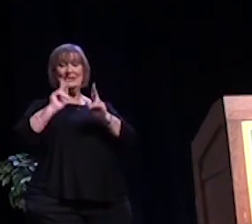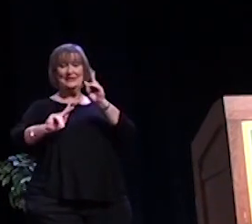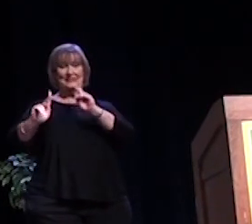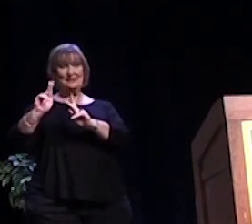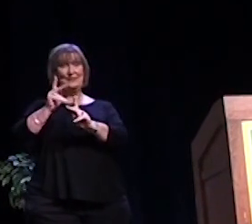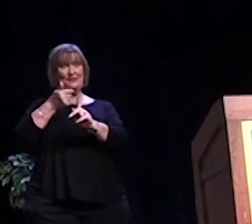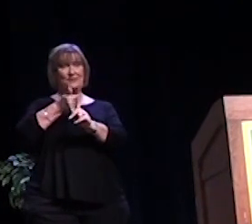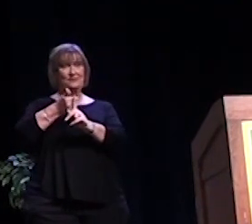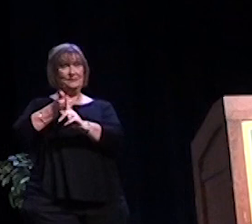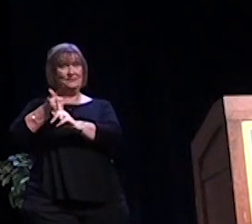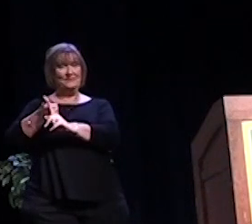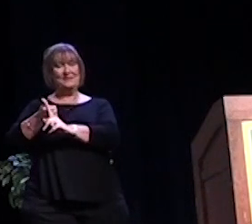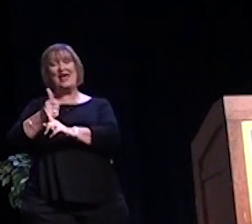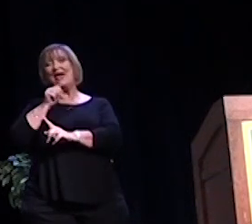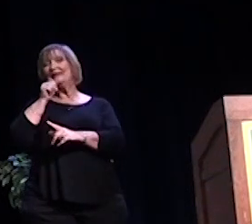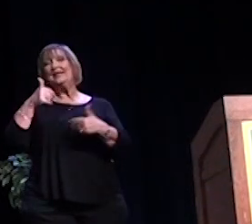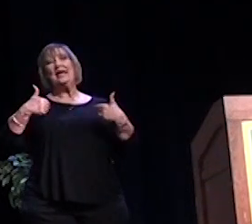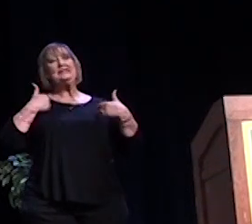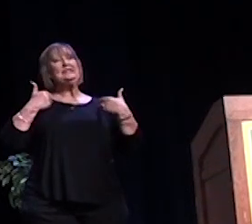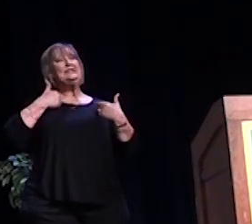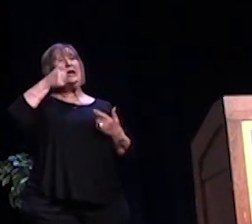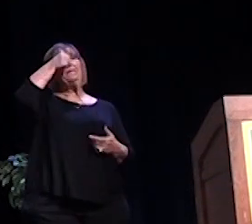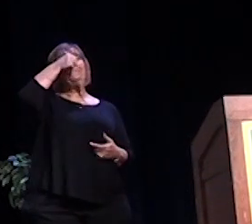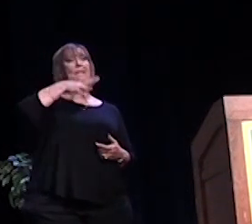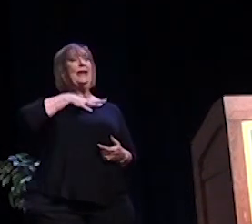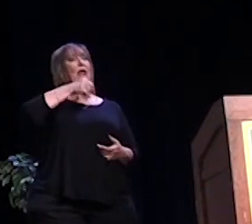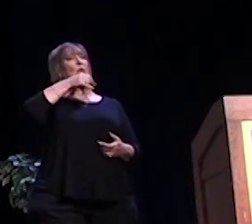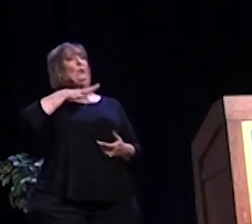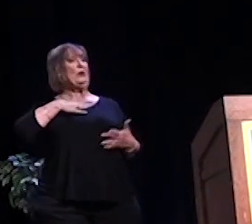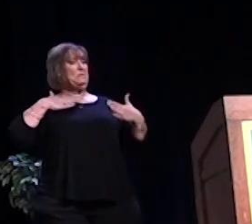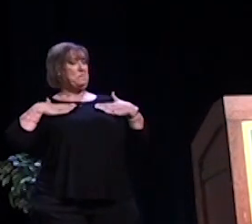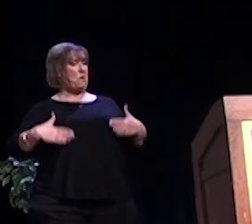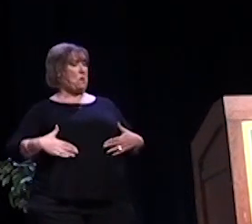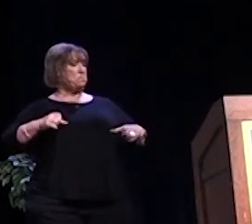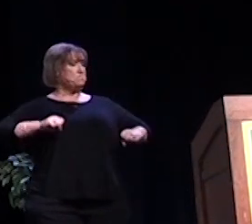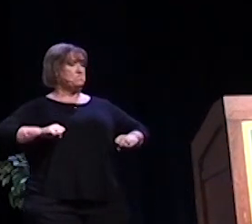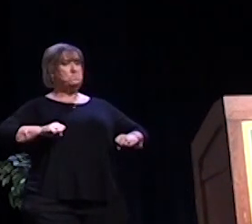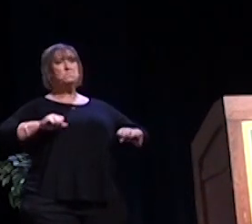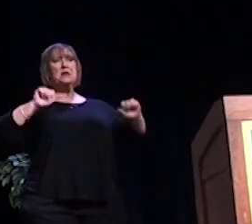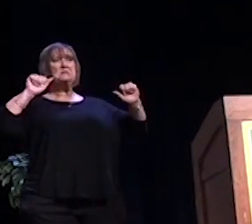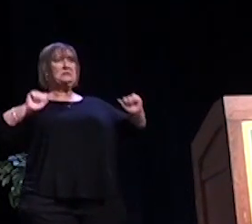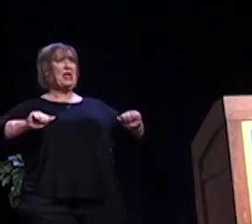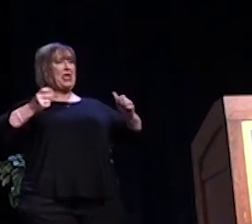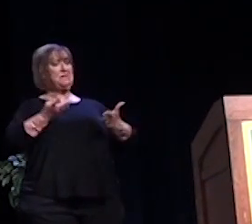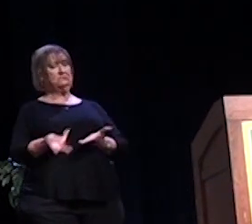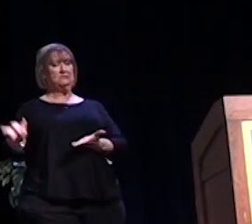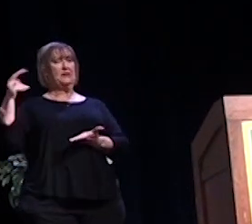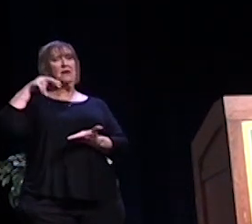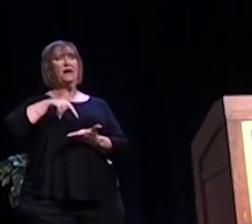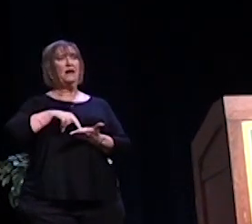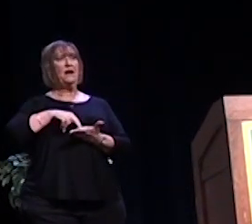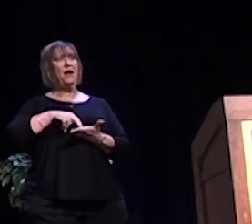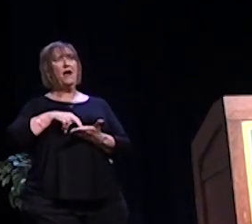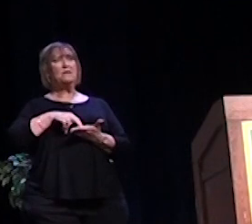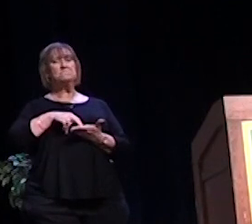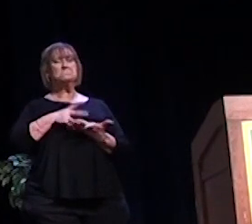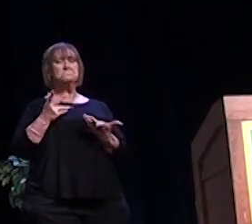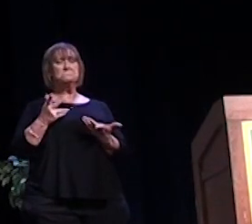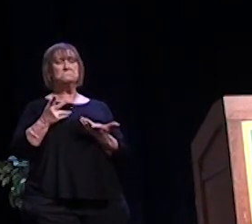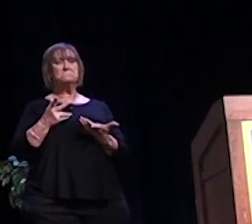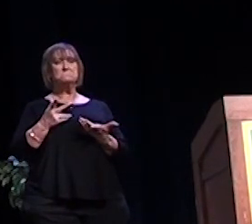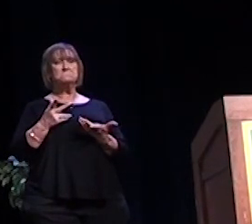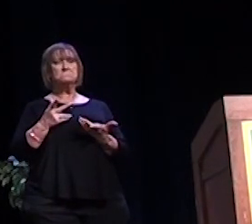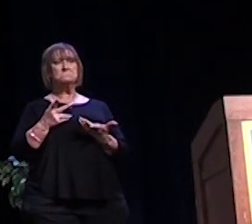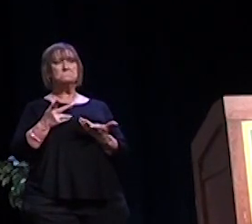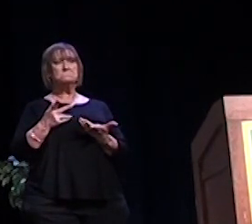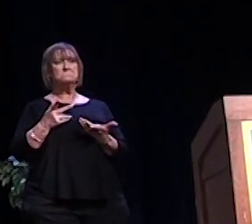not young men and young women who are able-bodied and are going to get up and after a period of